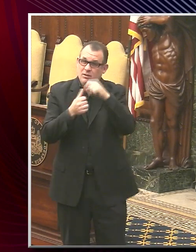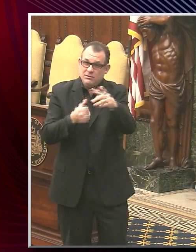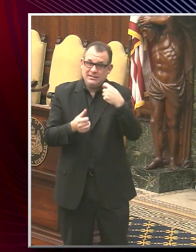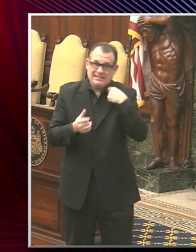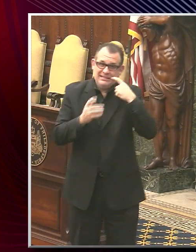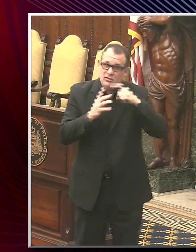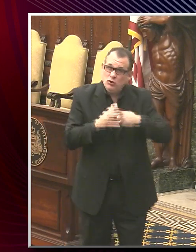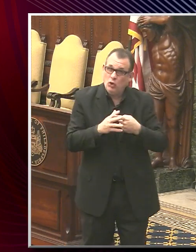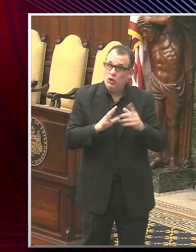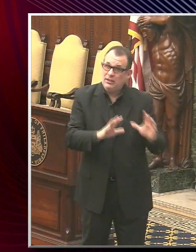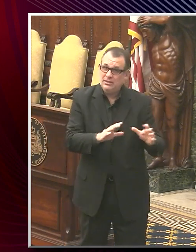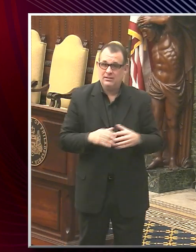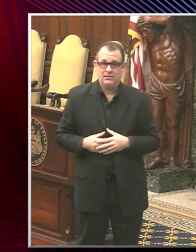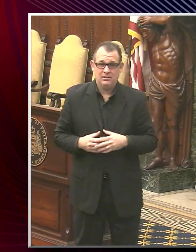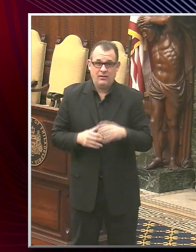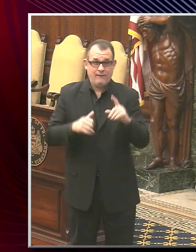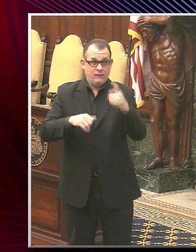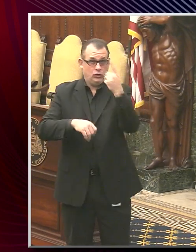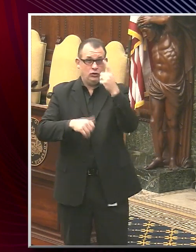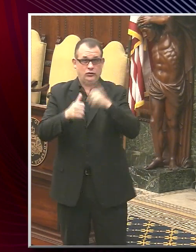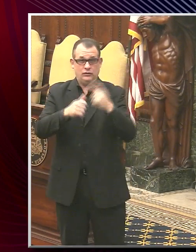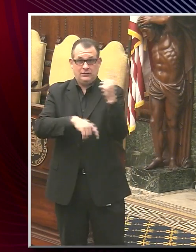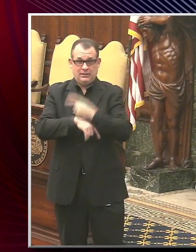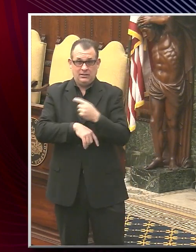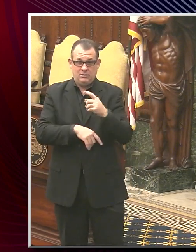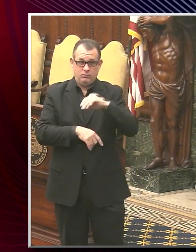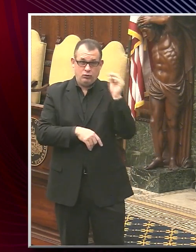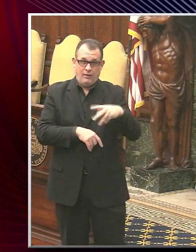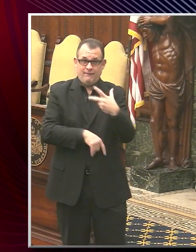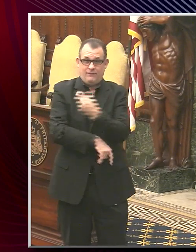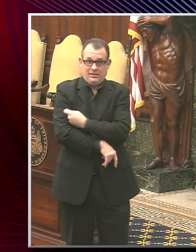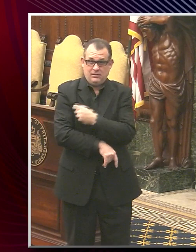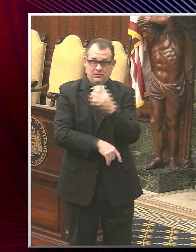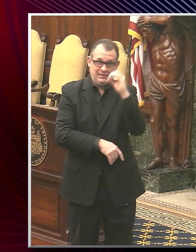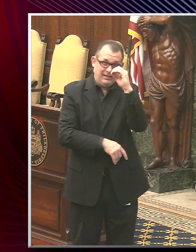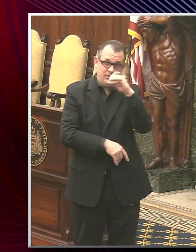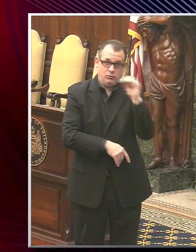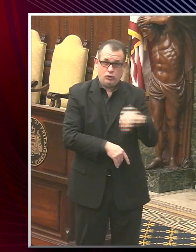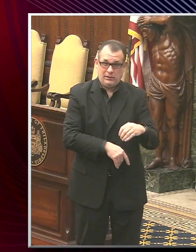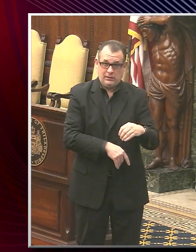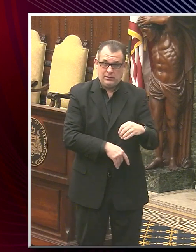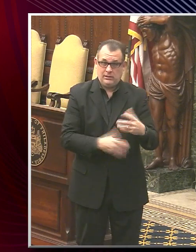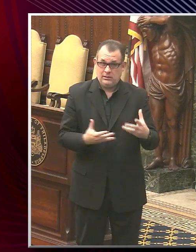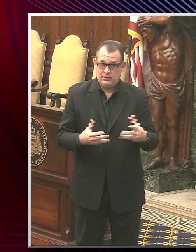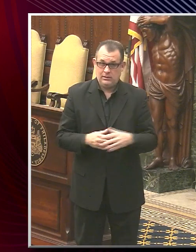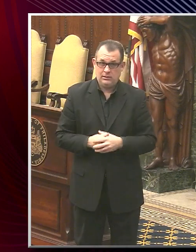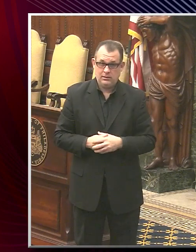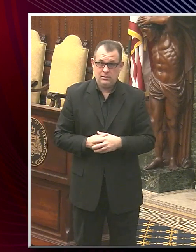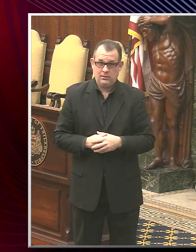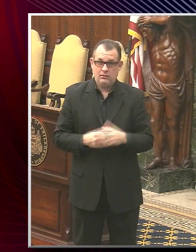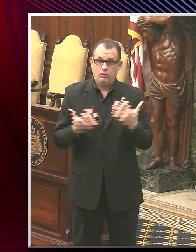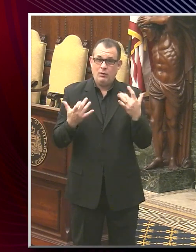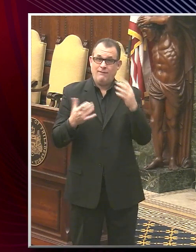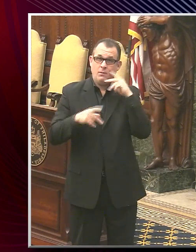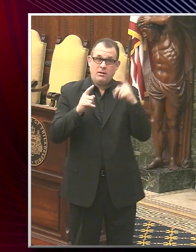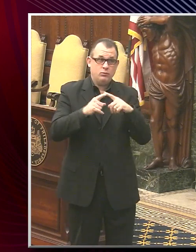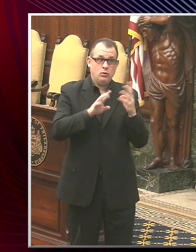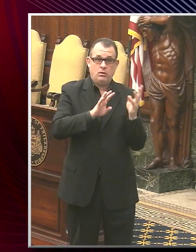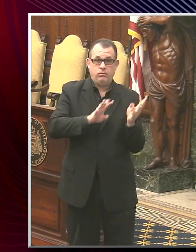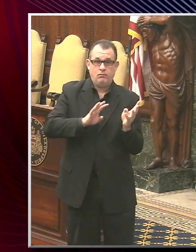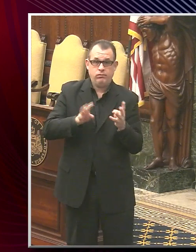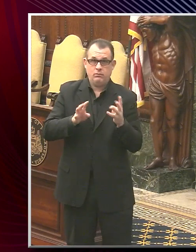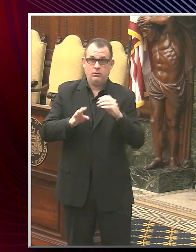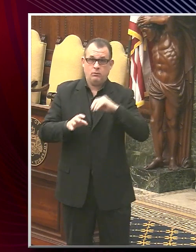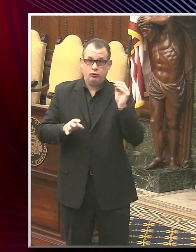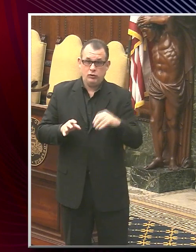on the first day, the percent vaccinated is 0%, right? The vaccine is just there waiting for people to come in. Over time, that percentage